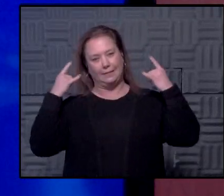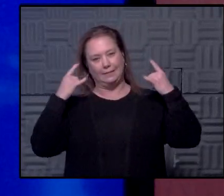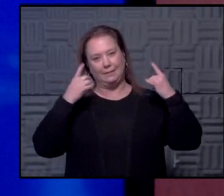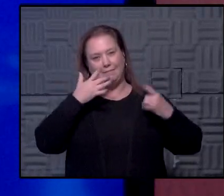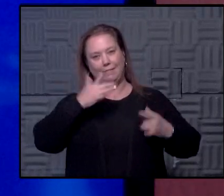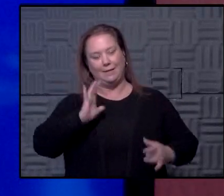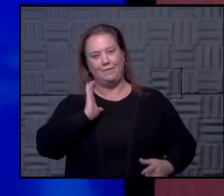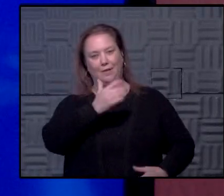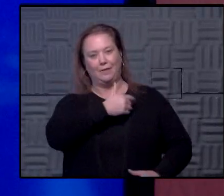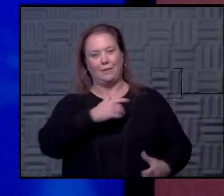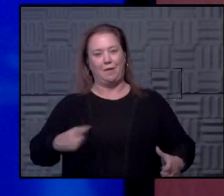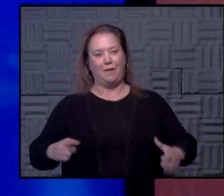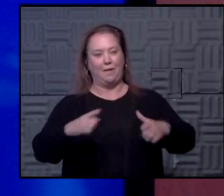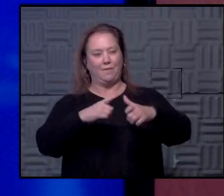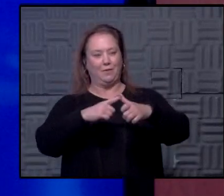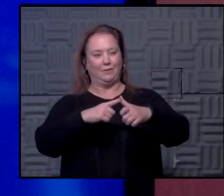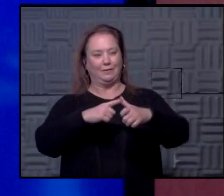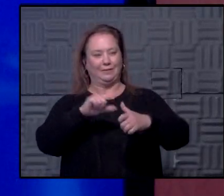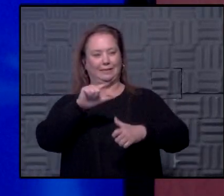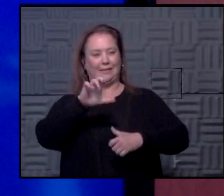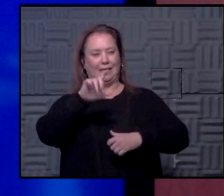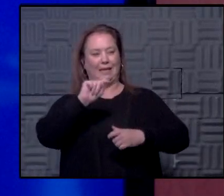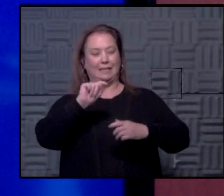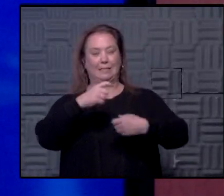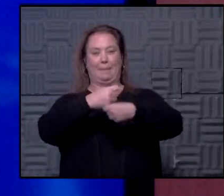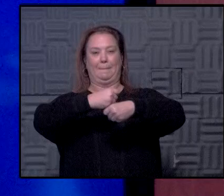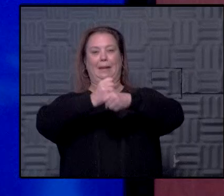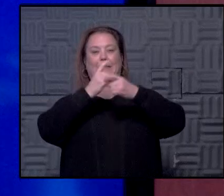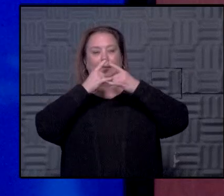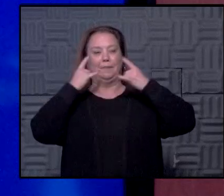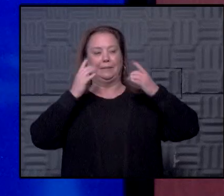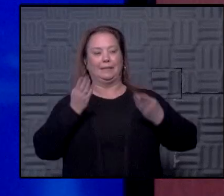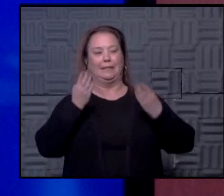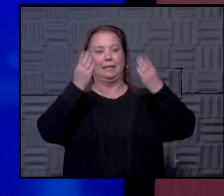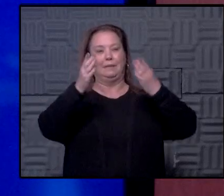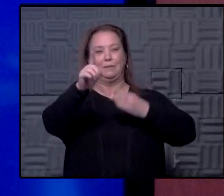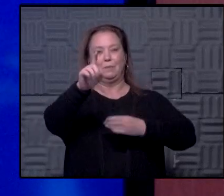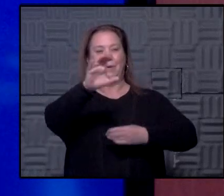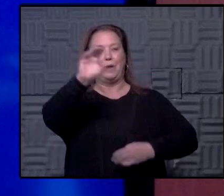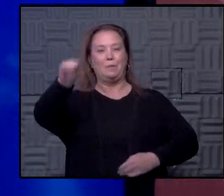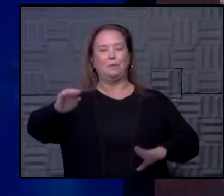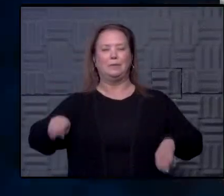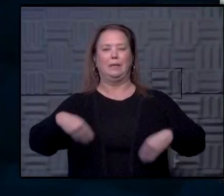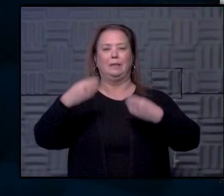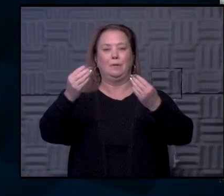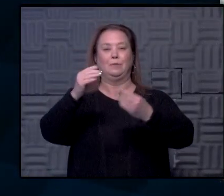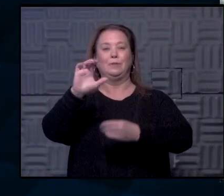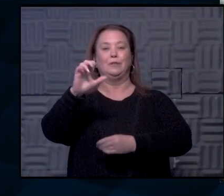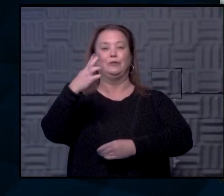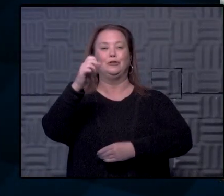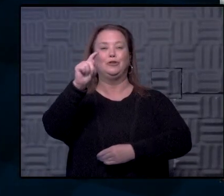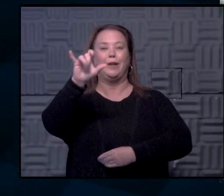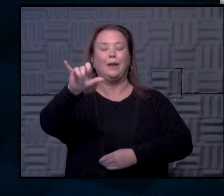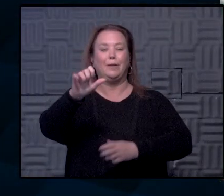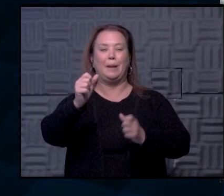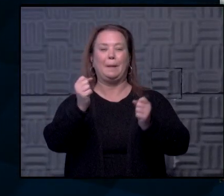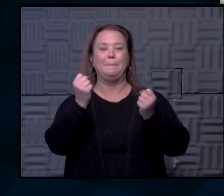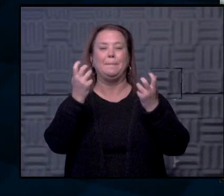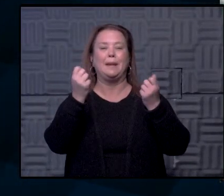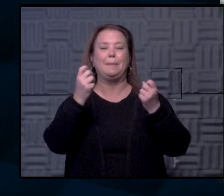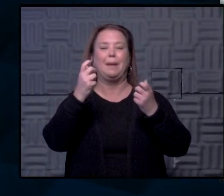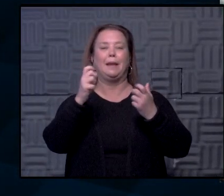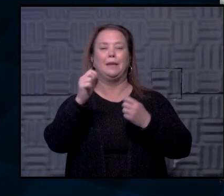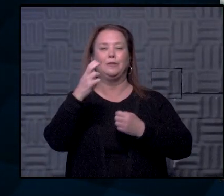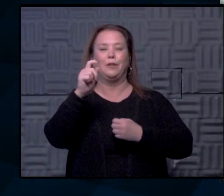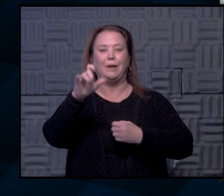for us, our first guest makes them, and he gives 100% of the proceeds to charity. A lot of charities. Matt McInnes,